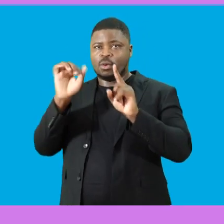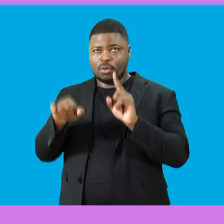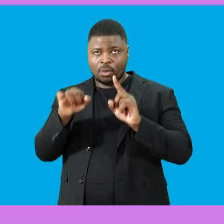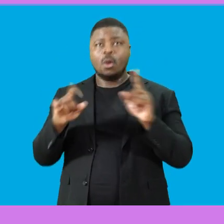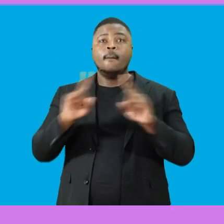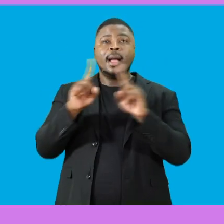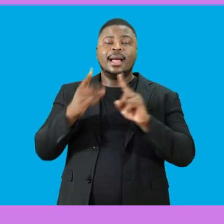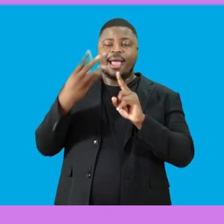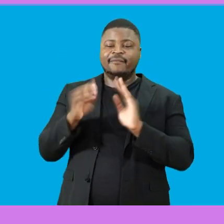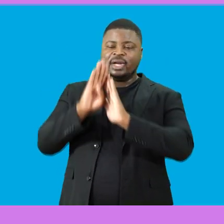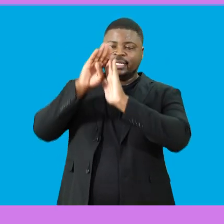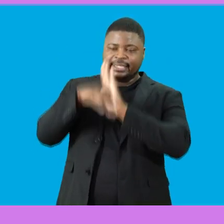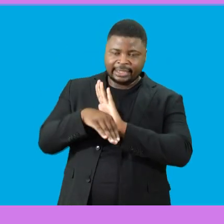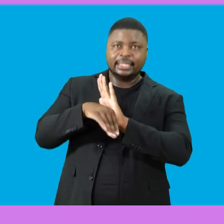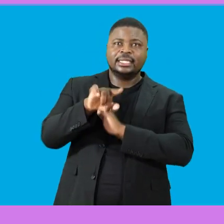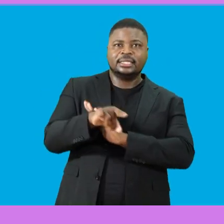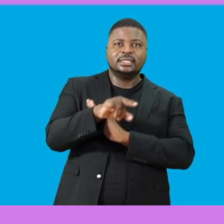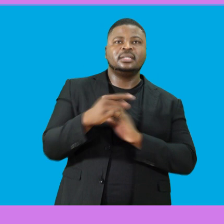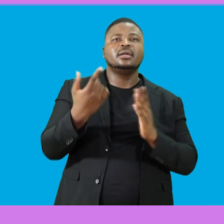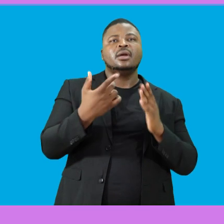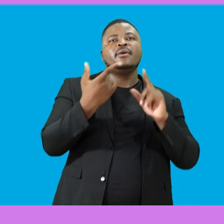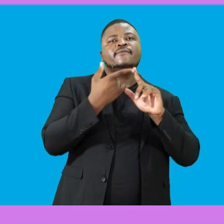Then we had a decrease